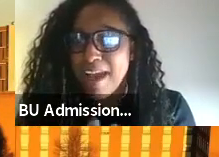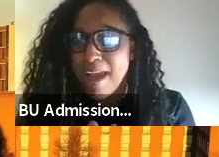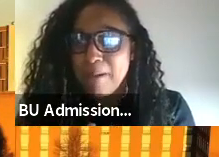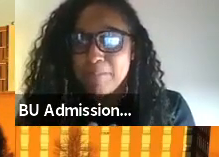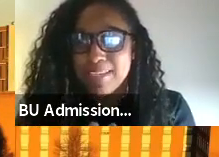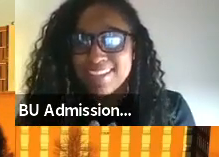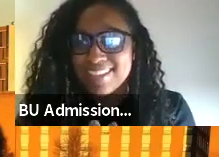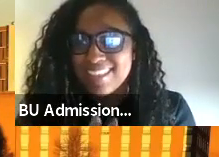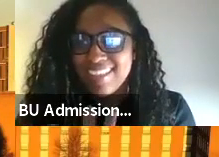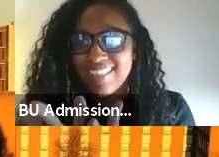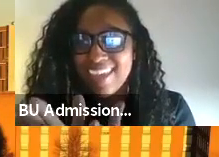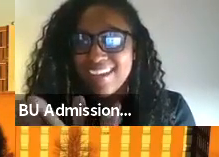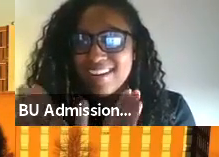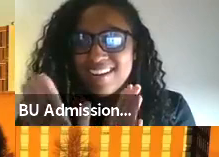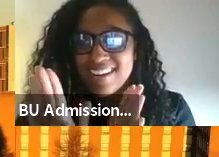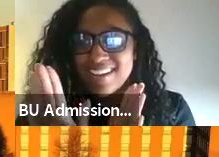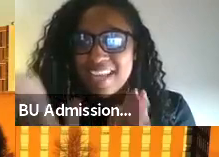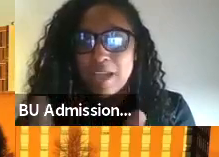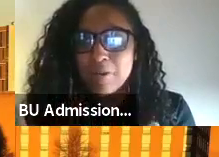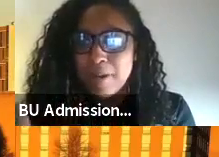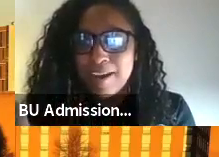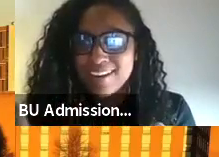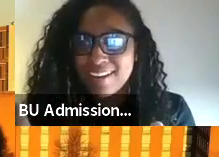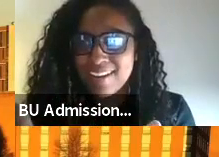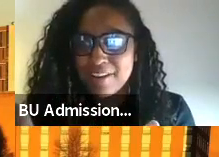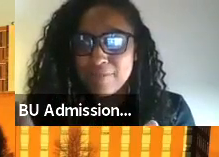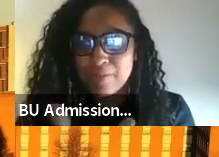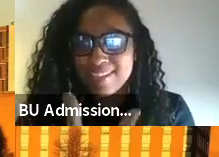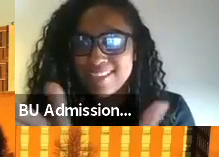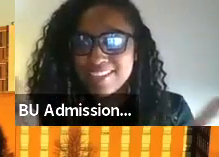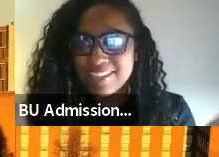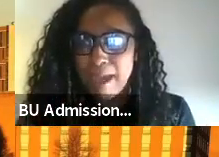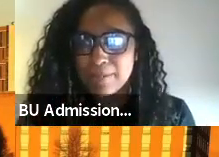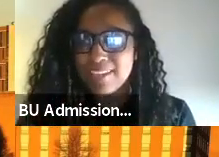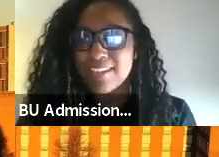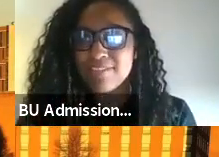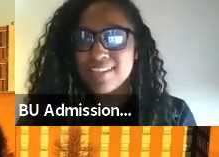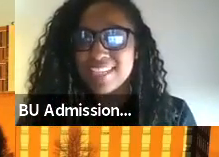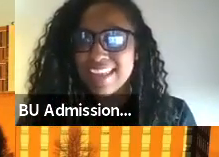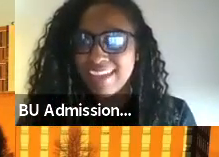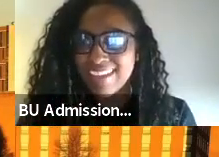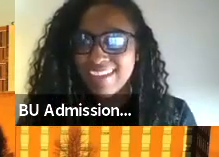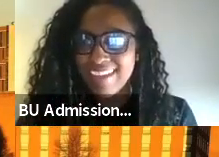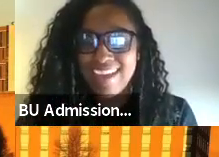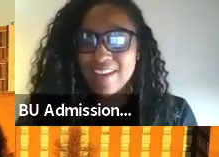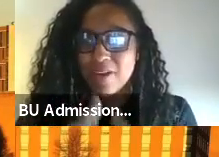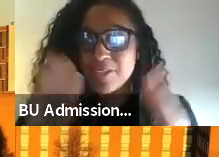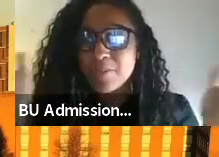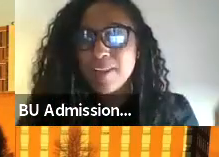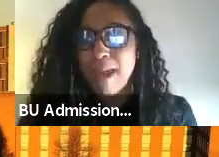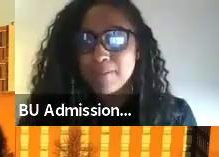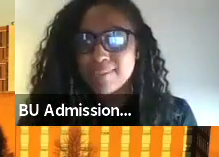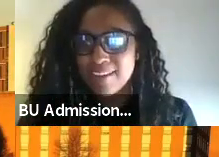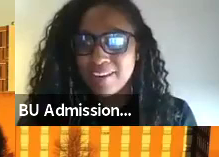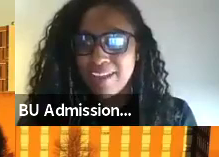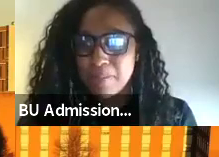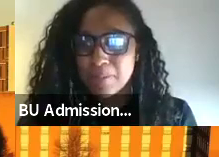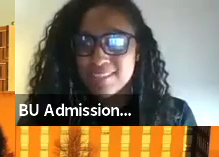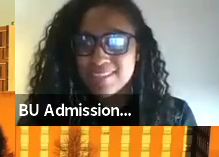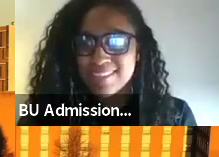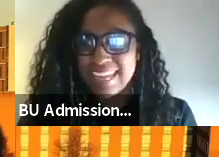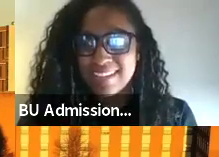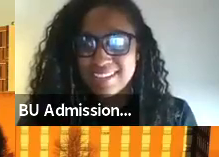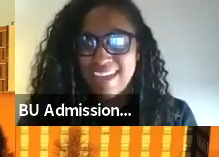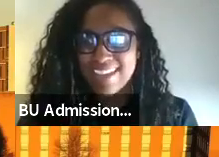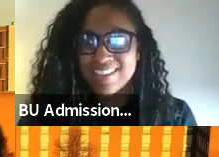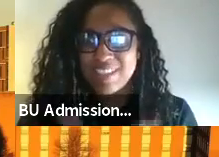themselves because they are an integral part of what is actually happening even today, and also what happens at our